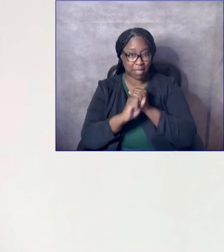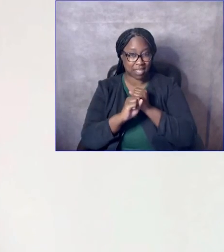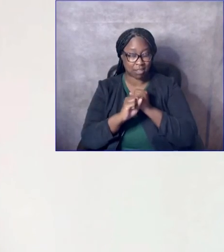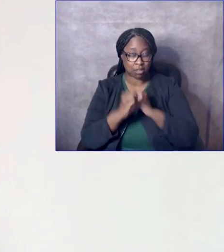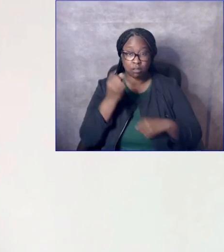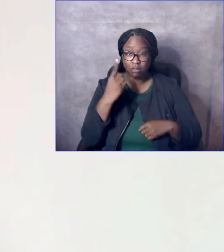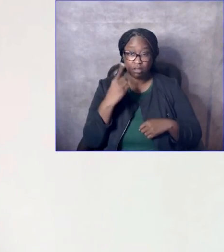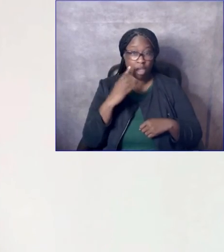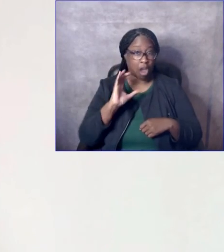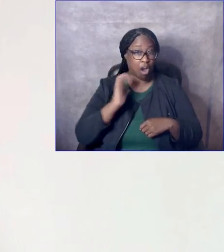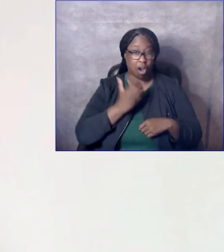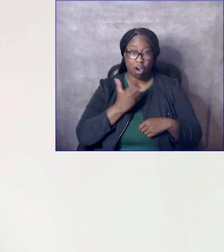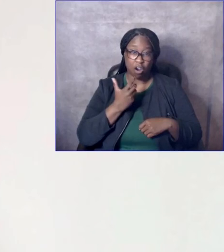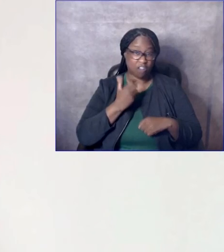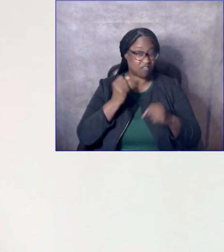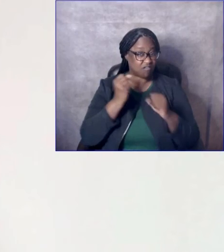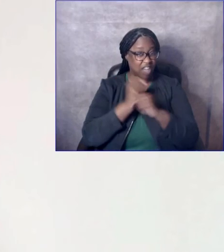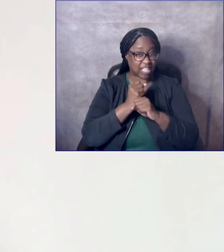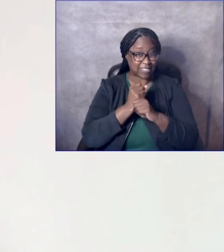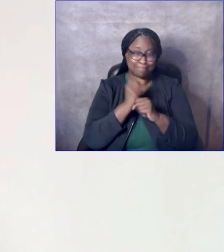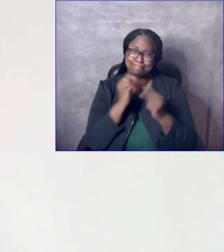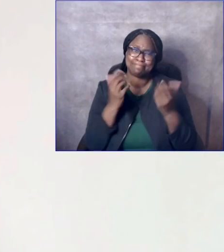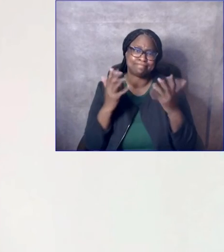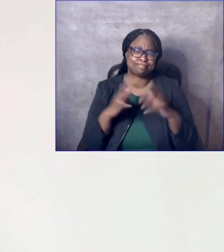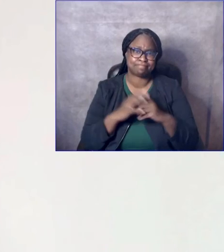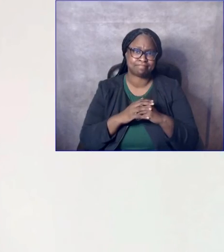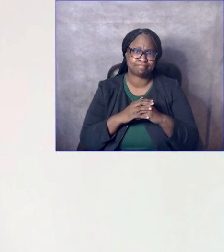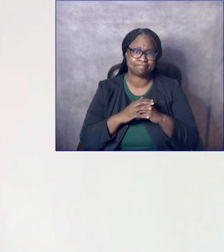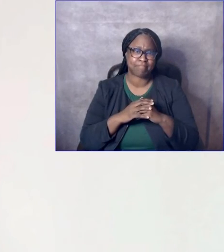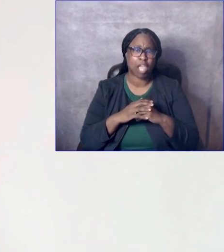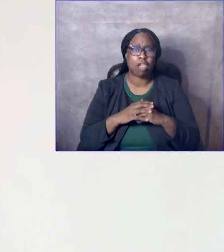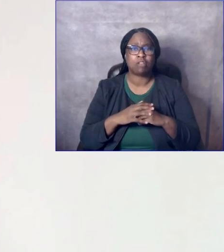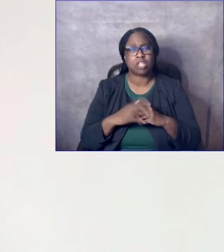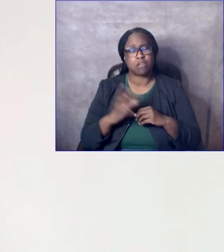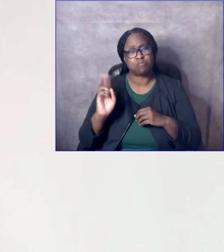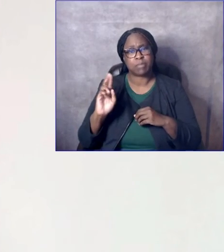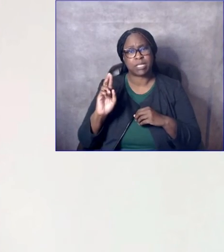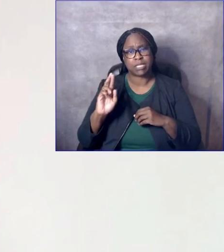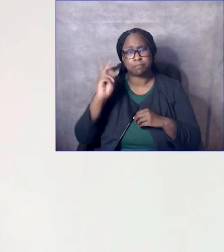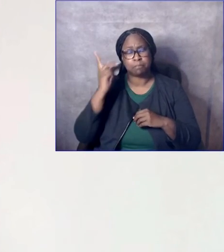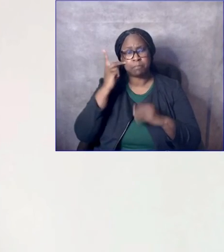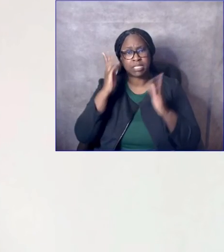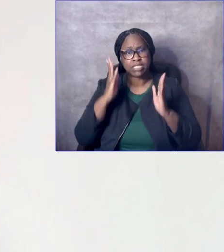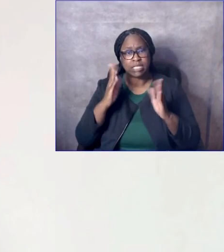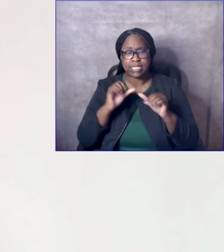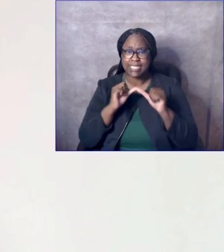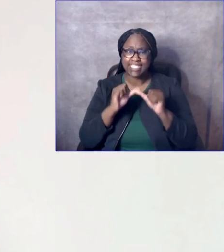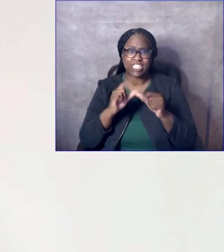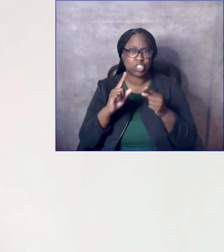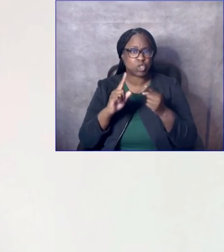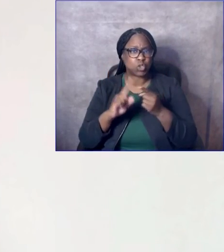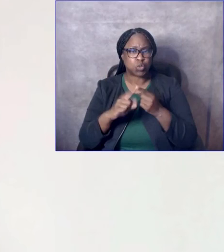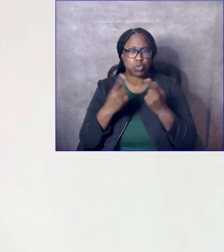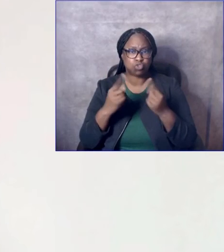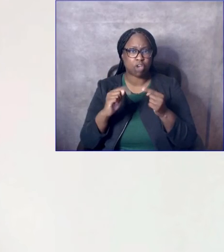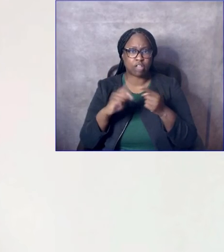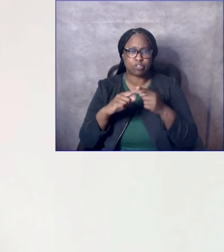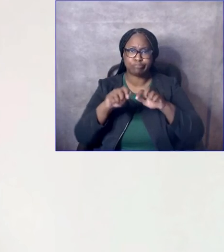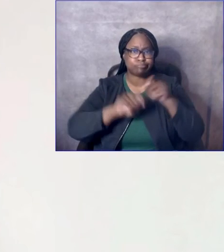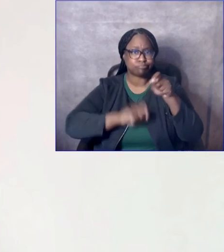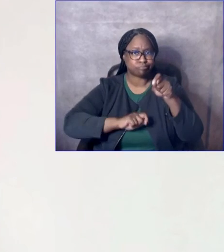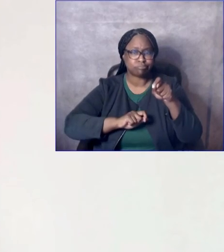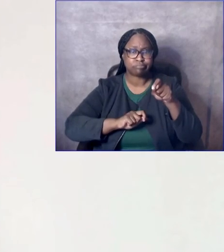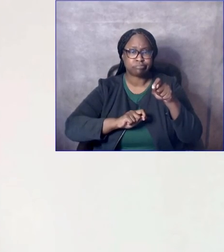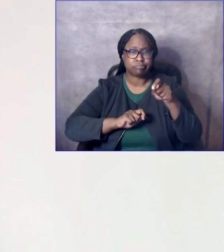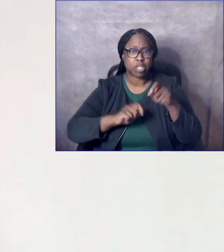over. Republican politicians continue to attack the DACA program. Just this summer, Texas Judge Hainan ruled to end DACA